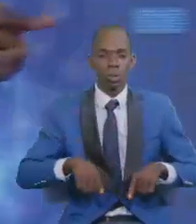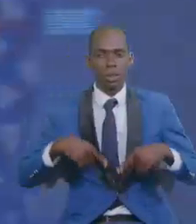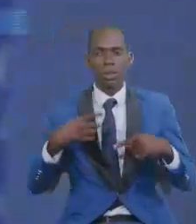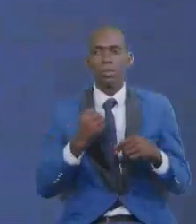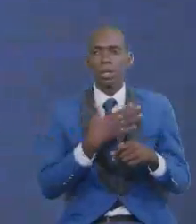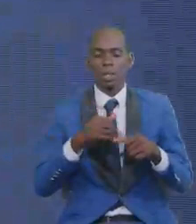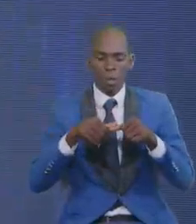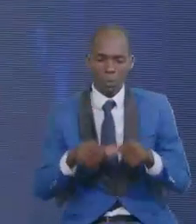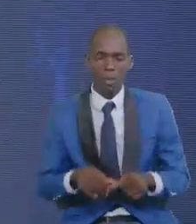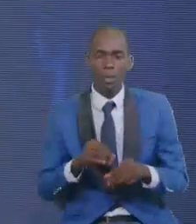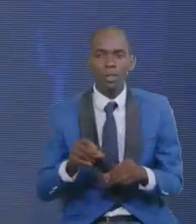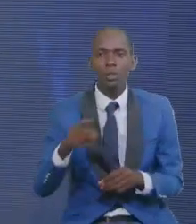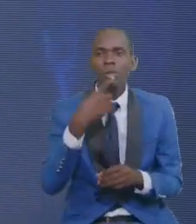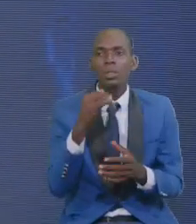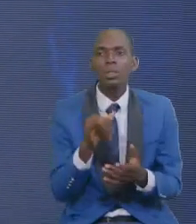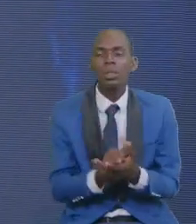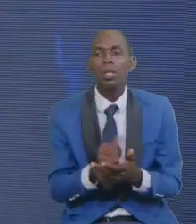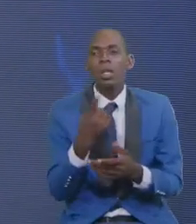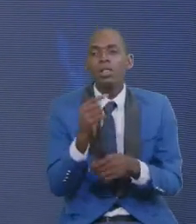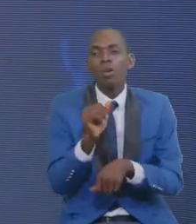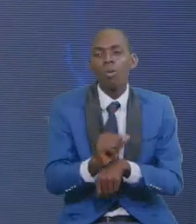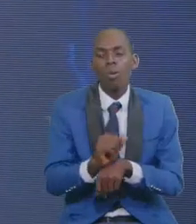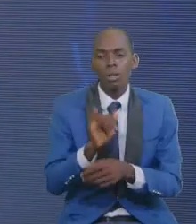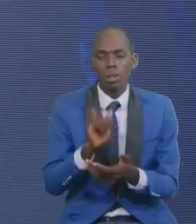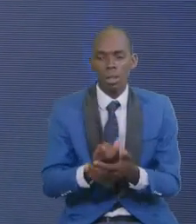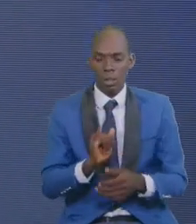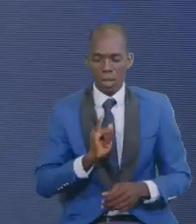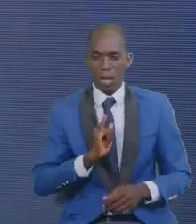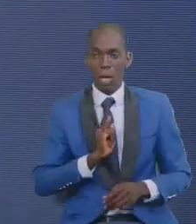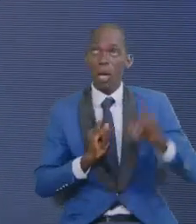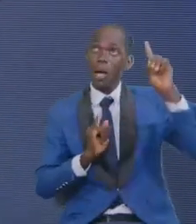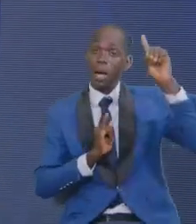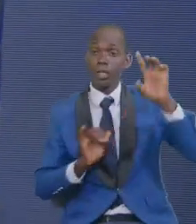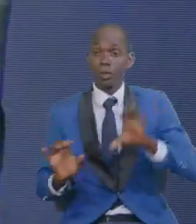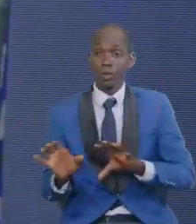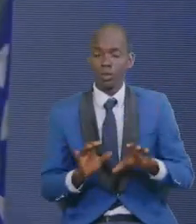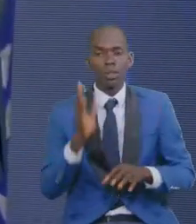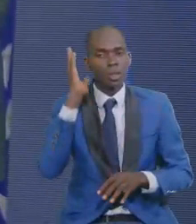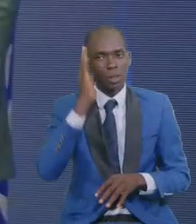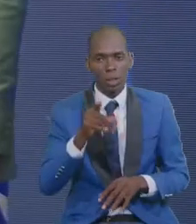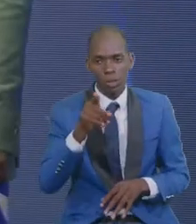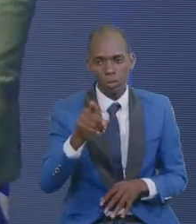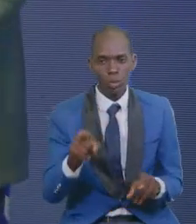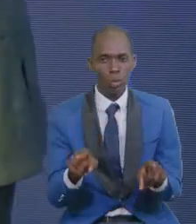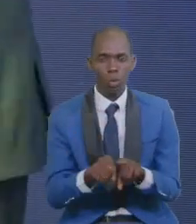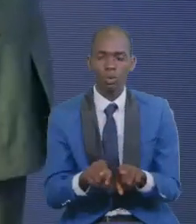you, it says, the works that I do shall ye also do.